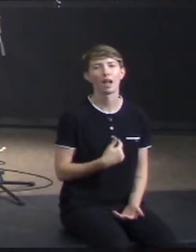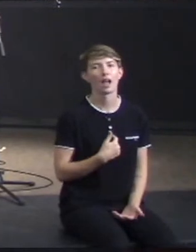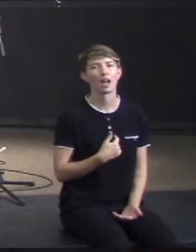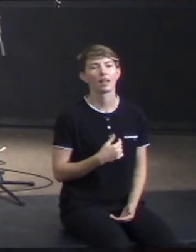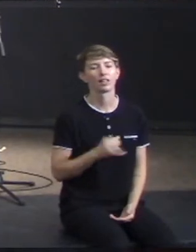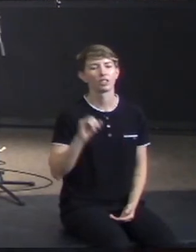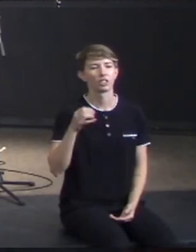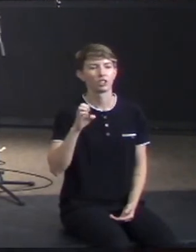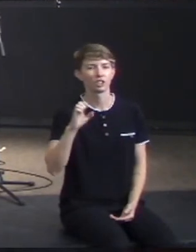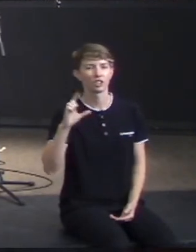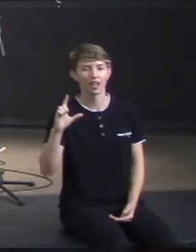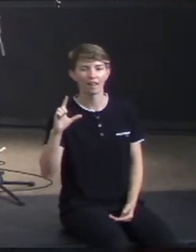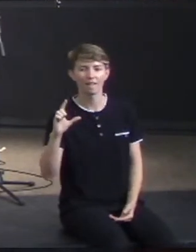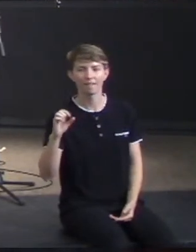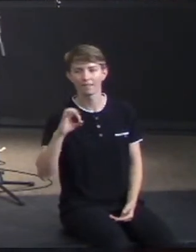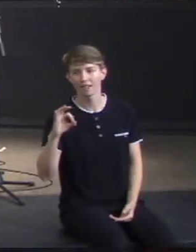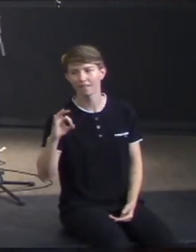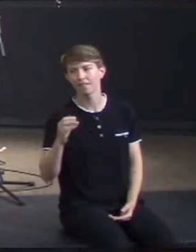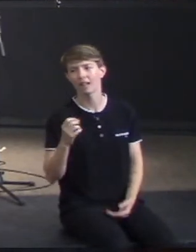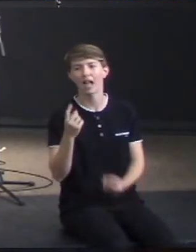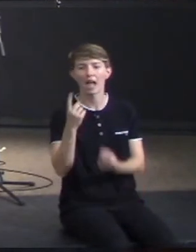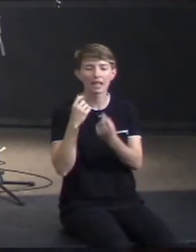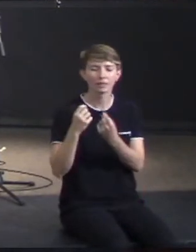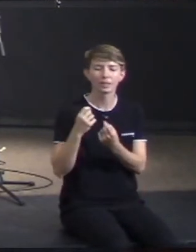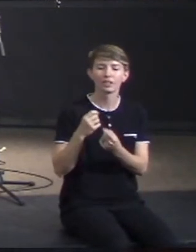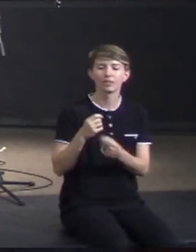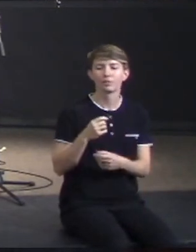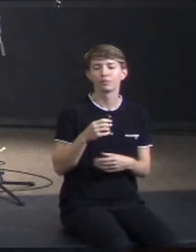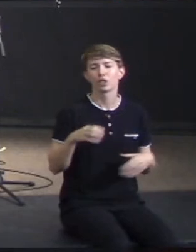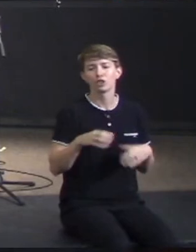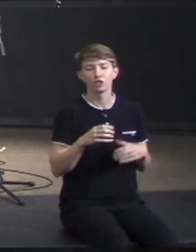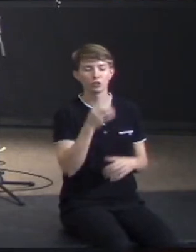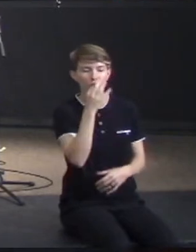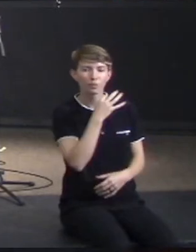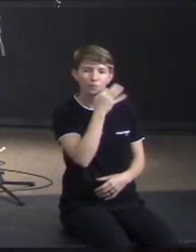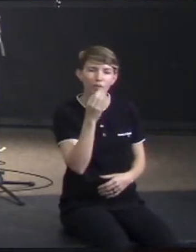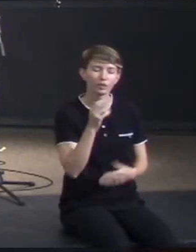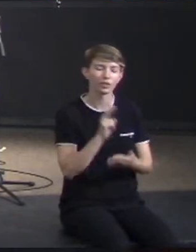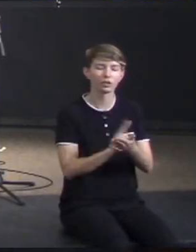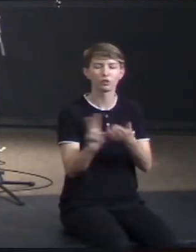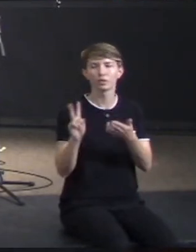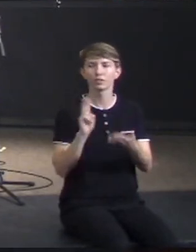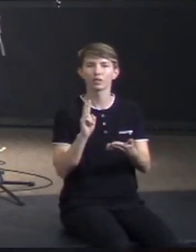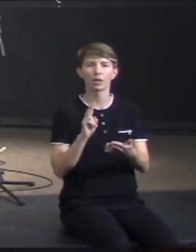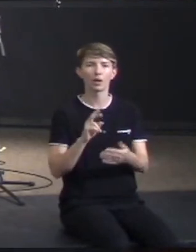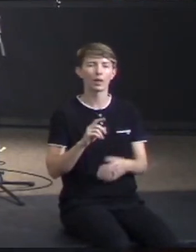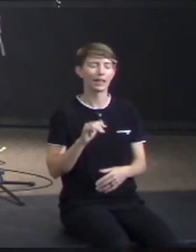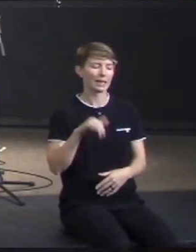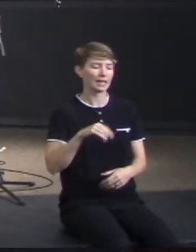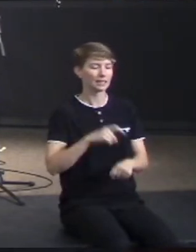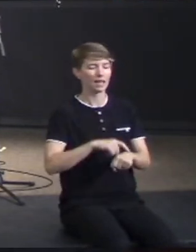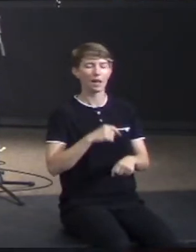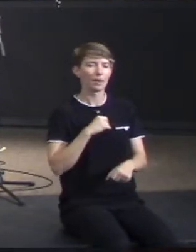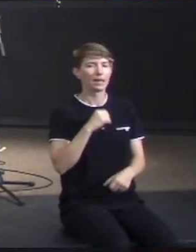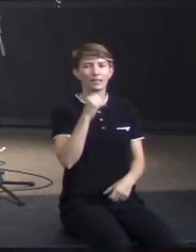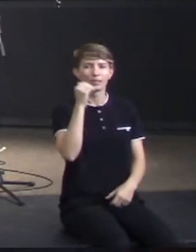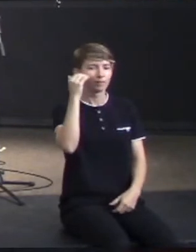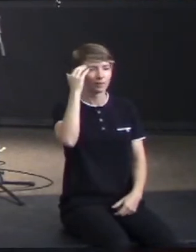Jeff asked me to do communion about 2 weeks ago, and in that time I didn't know what I was going to talk about,